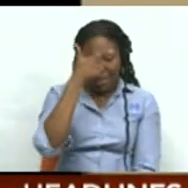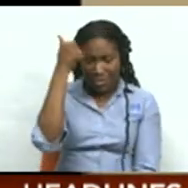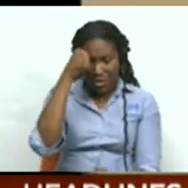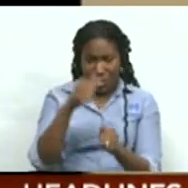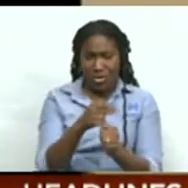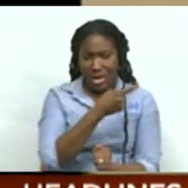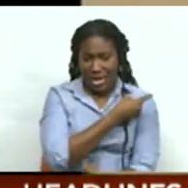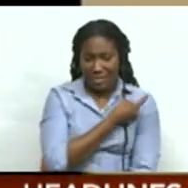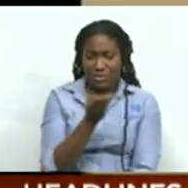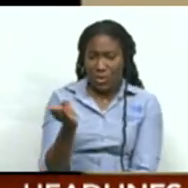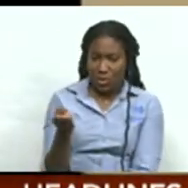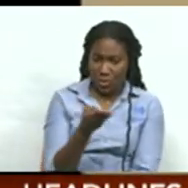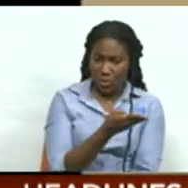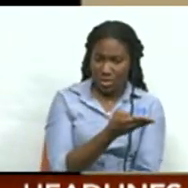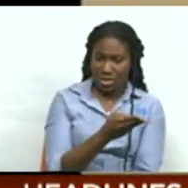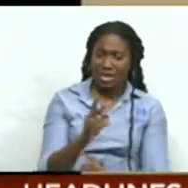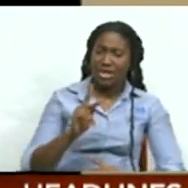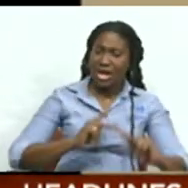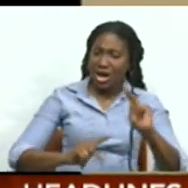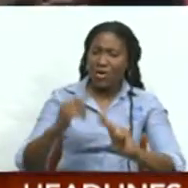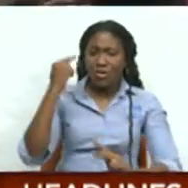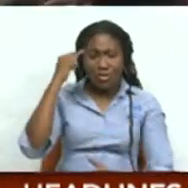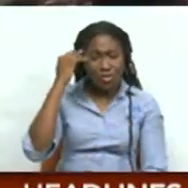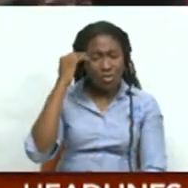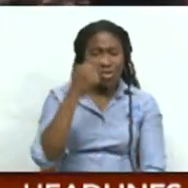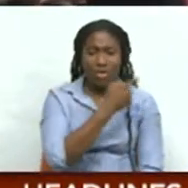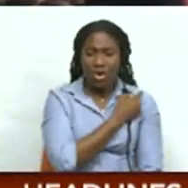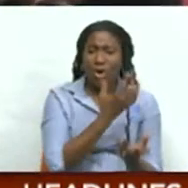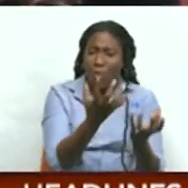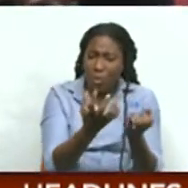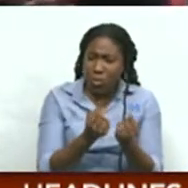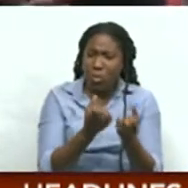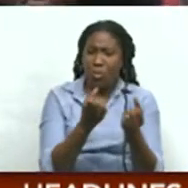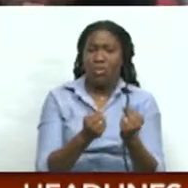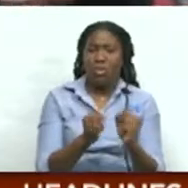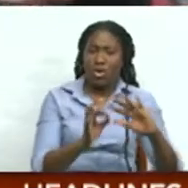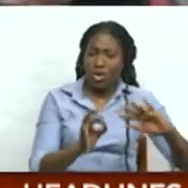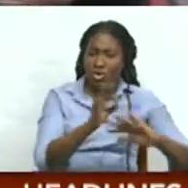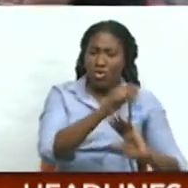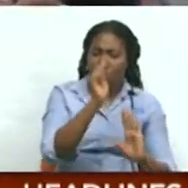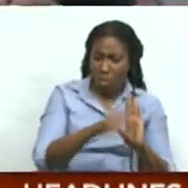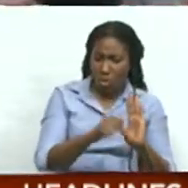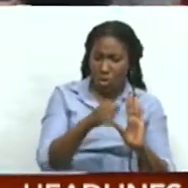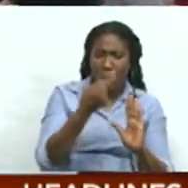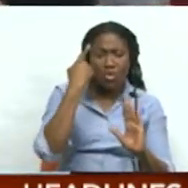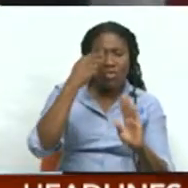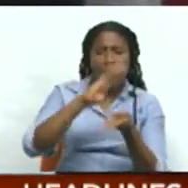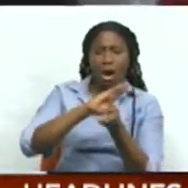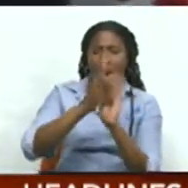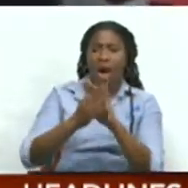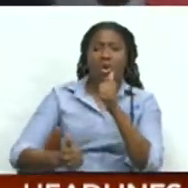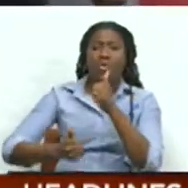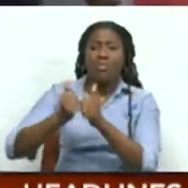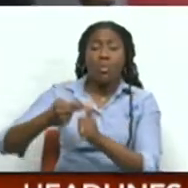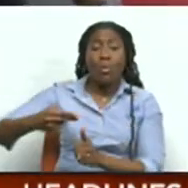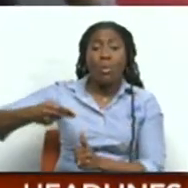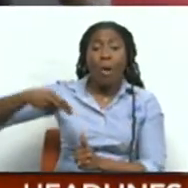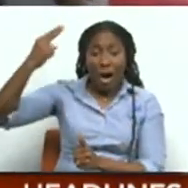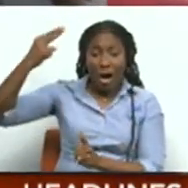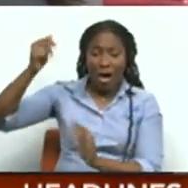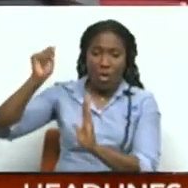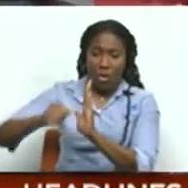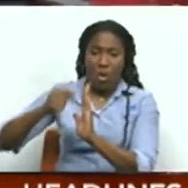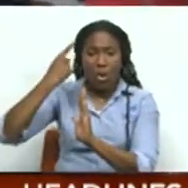Chief Justice and inaugural CCJ President Michael de Labastide. At a special court sitting to commemorate de Labastide's